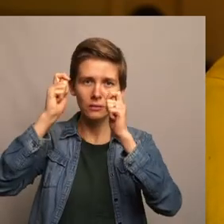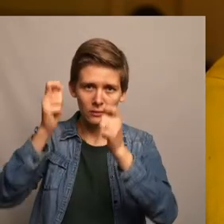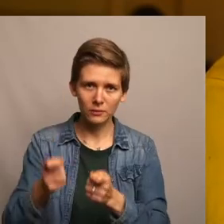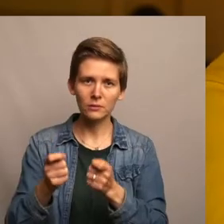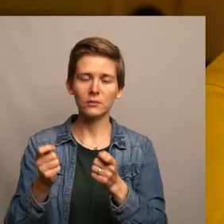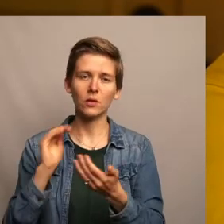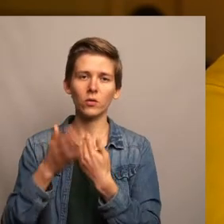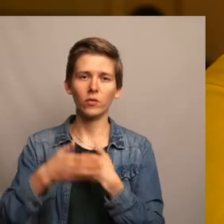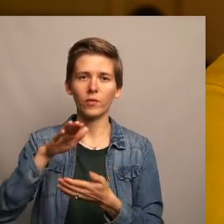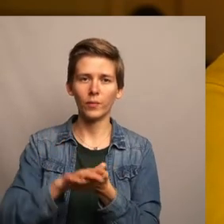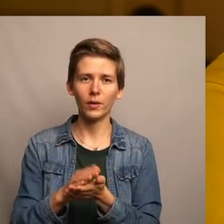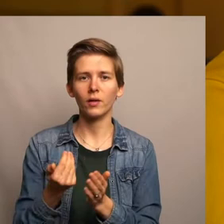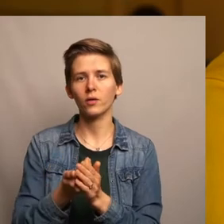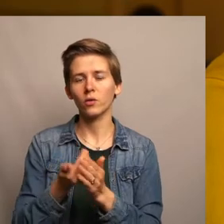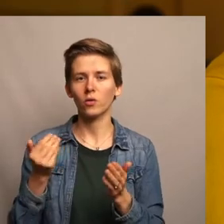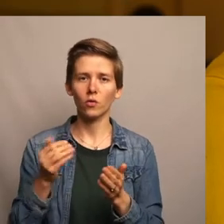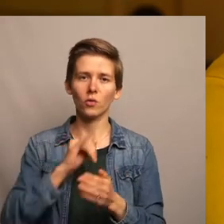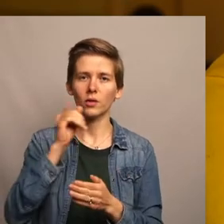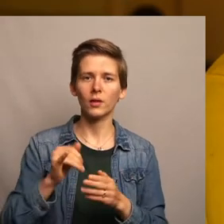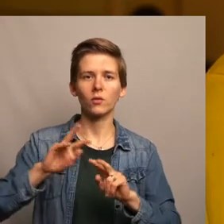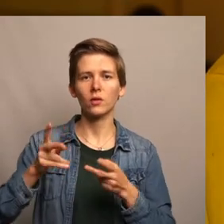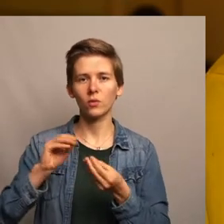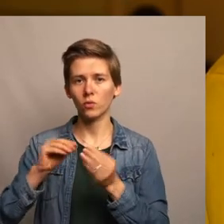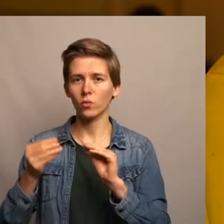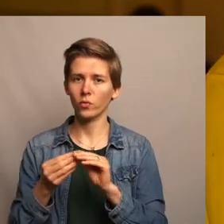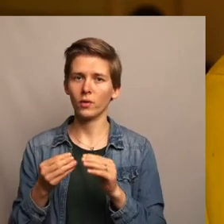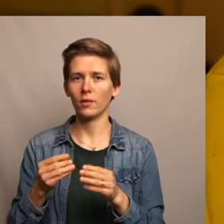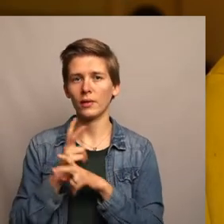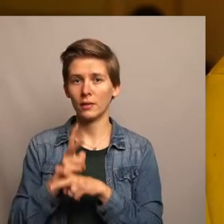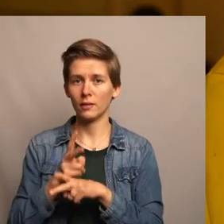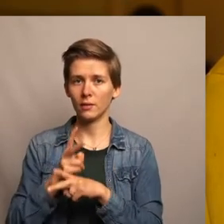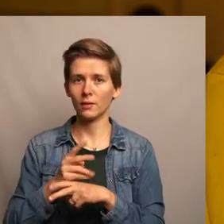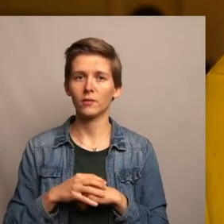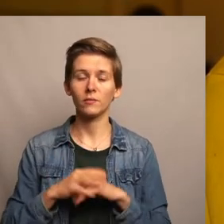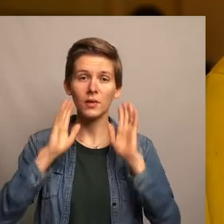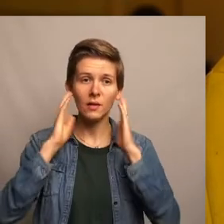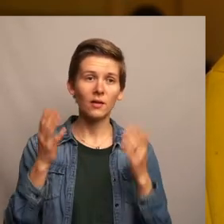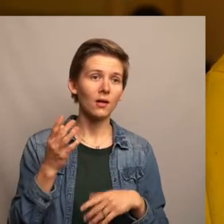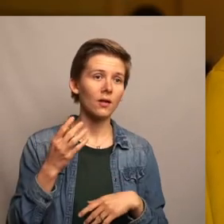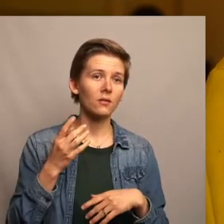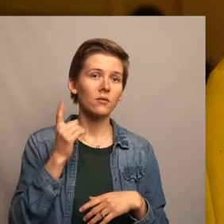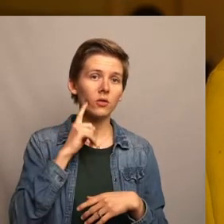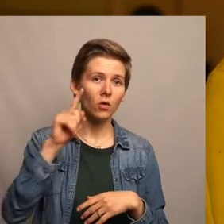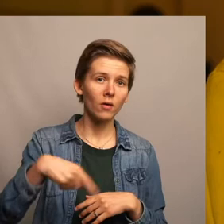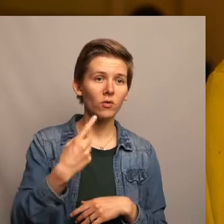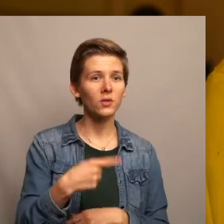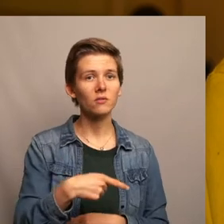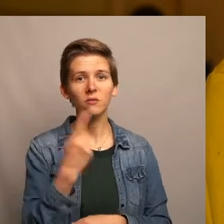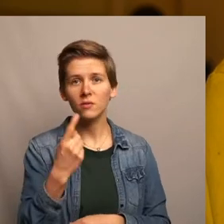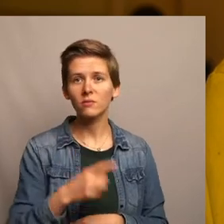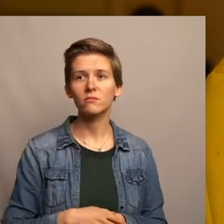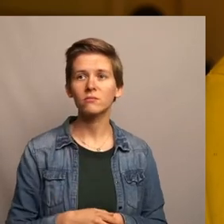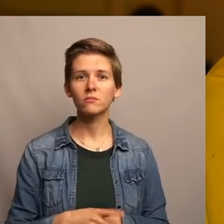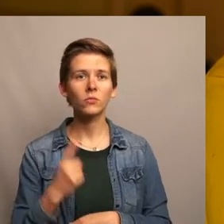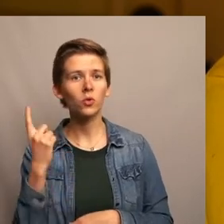sexual identity and gender. So we don't know are they are 1,000 every year or 10 or 2,000. Immigration service,